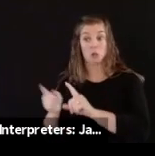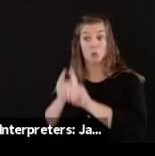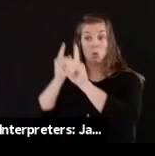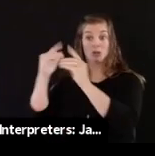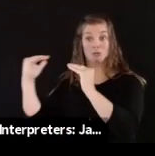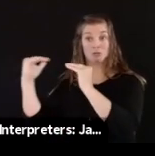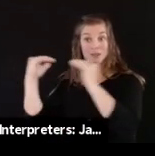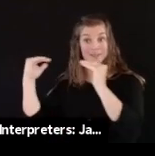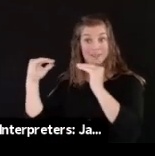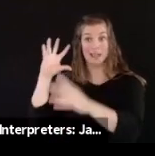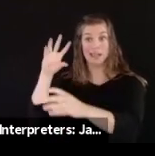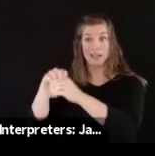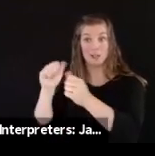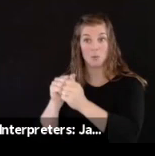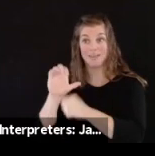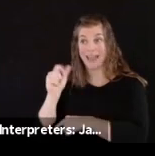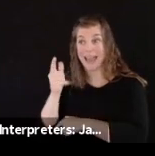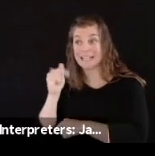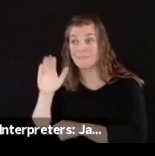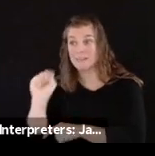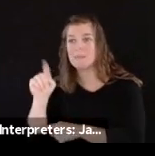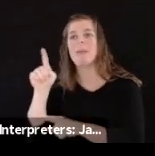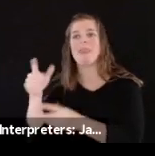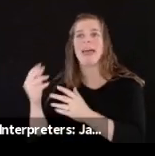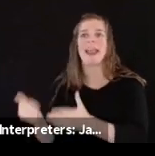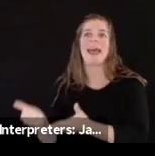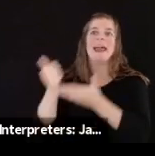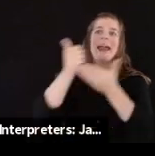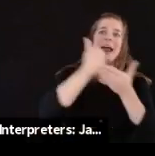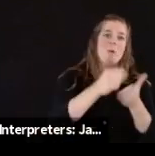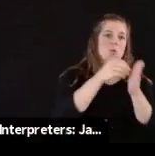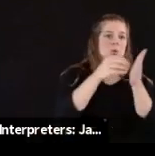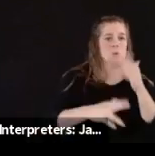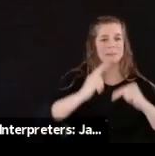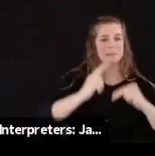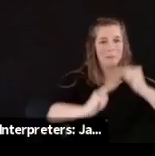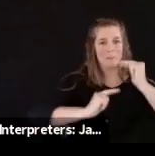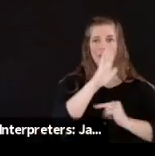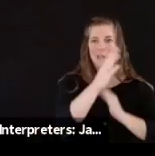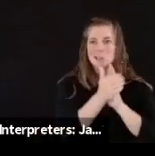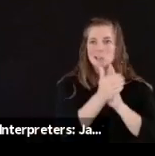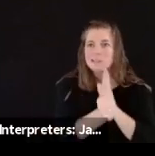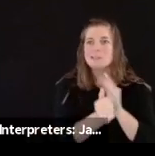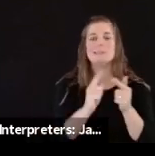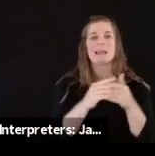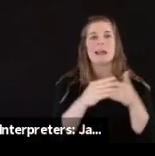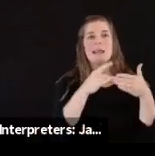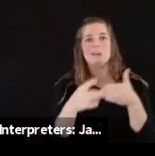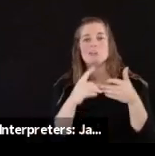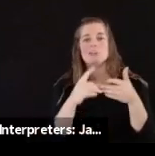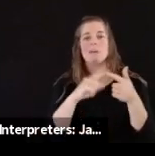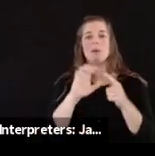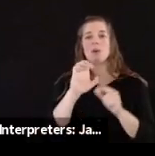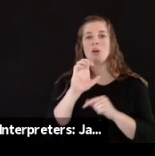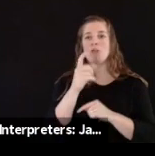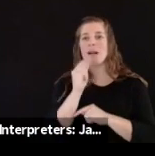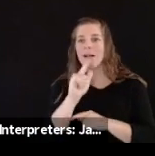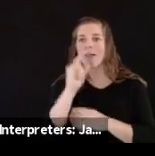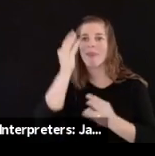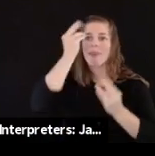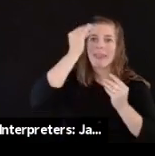in activism, helps students build skills like leadership and critical thinking, and it correlates positively with their